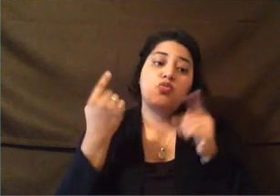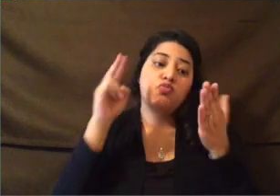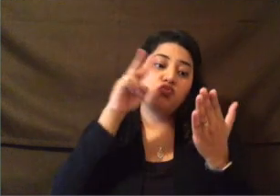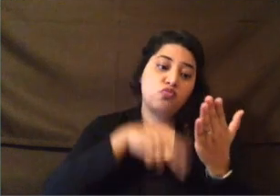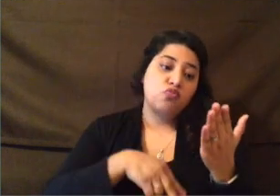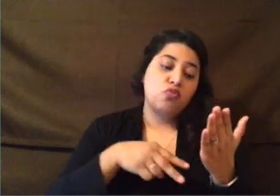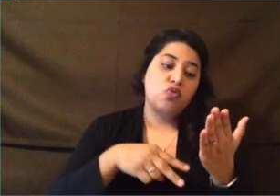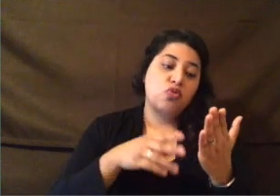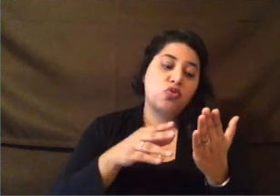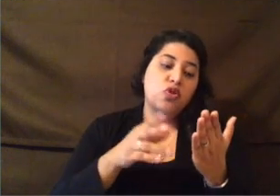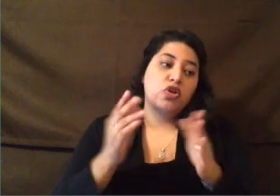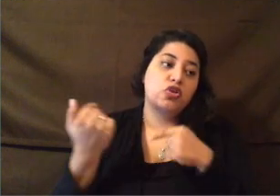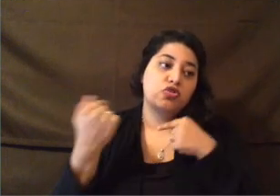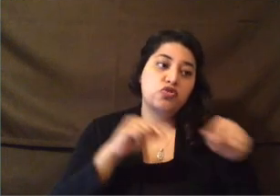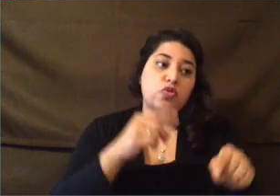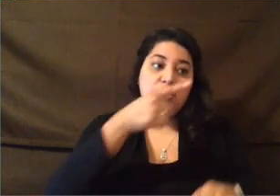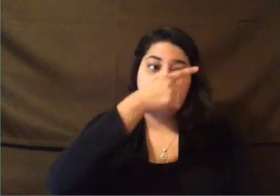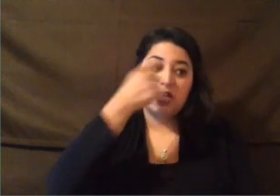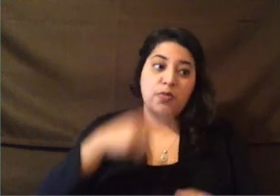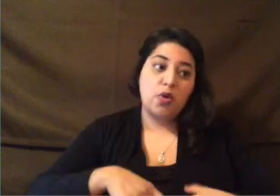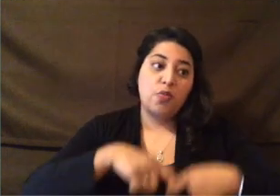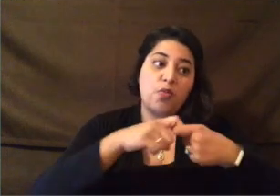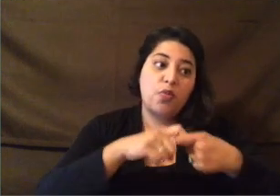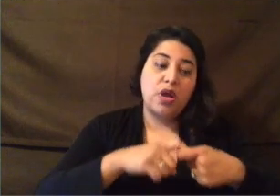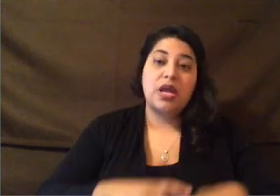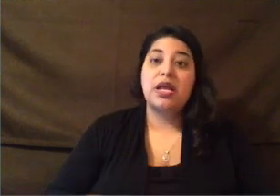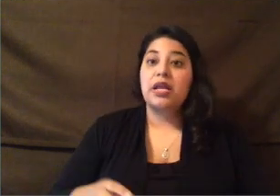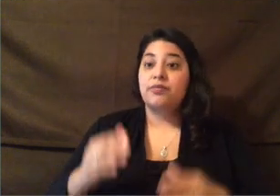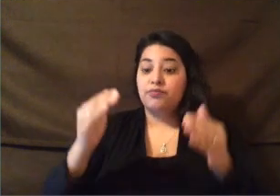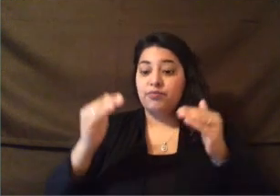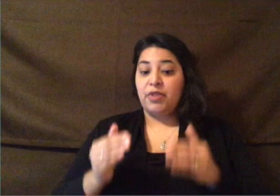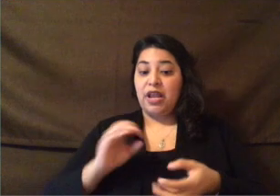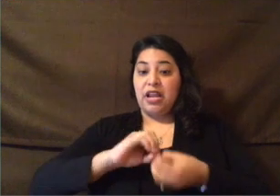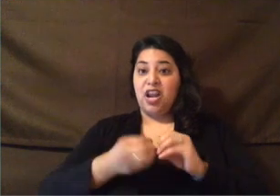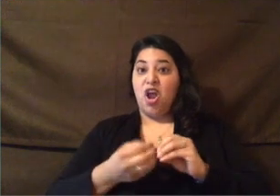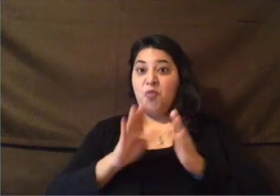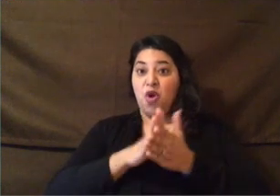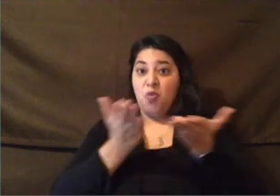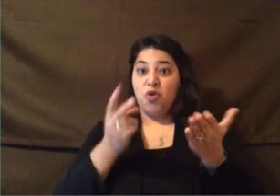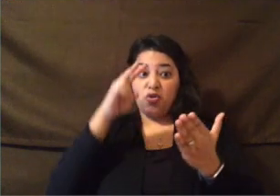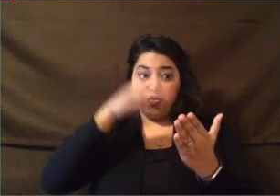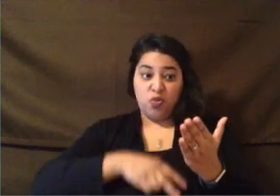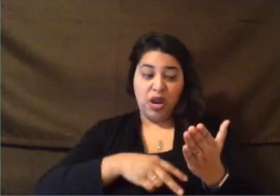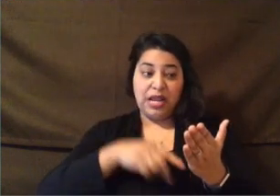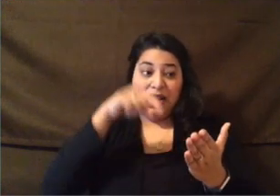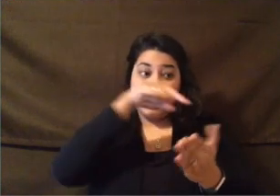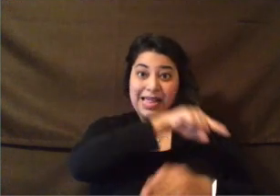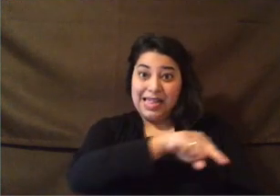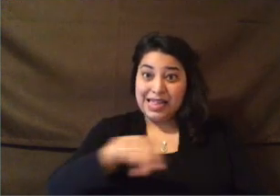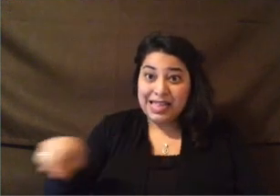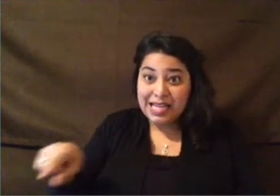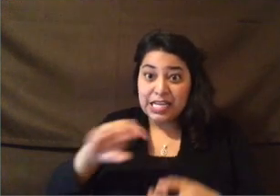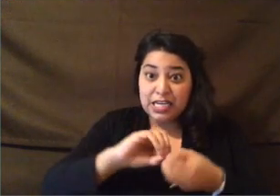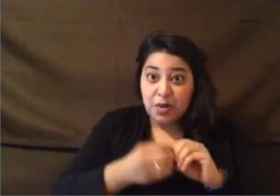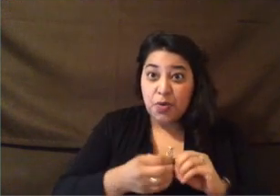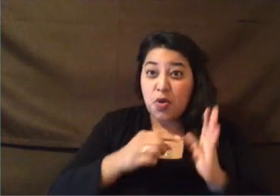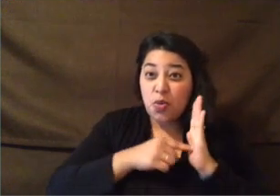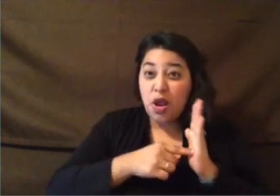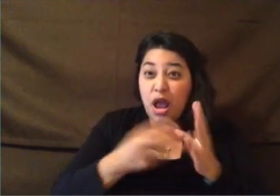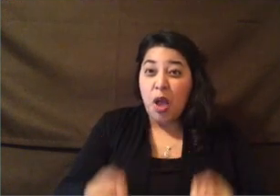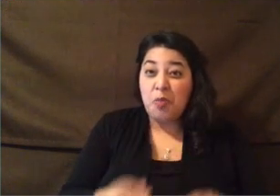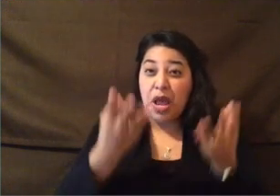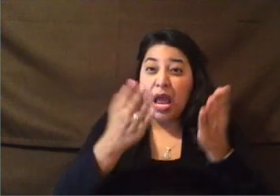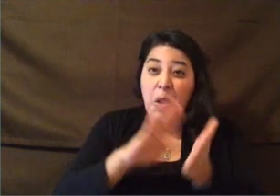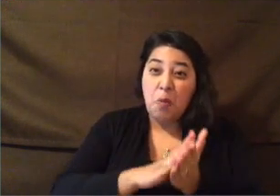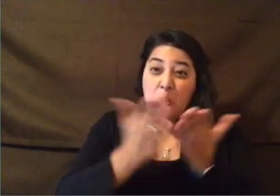I see that my books read over summer break is my title. Number of books read at the bottom is a label, and that's telling me that